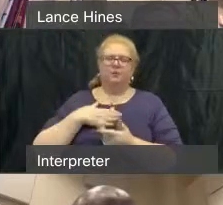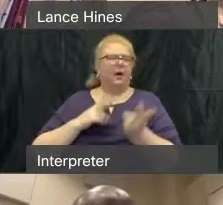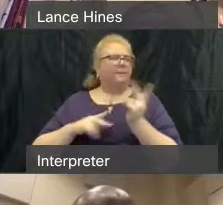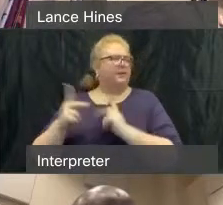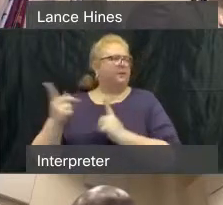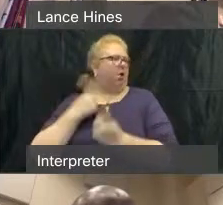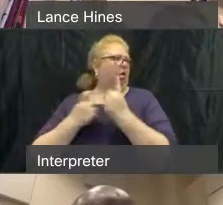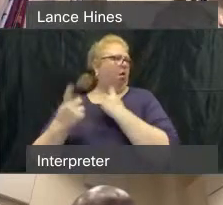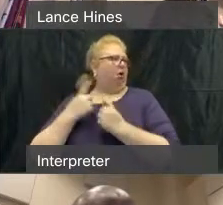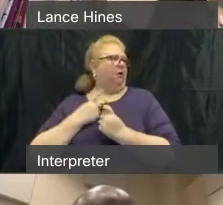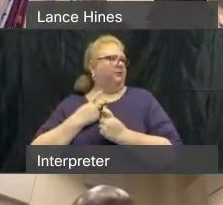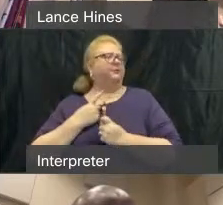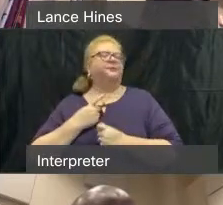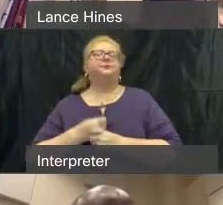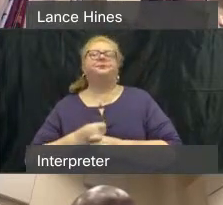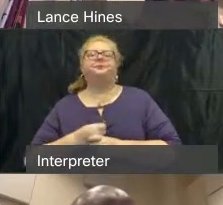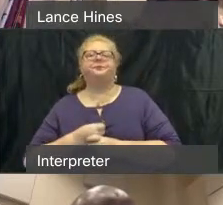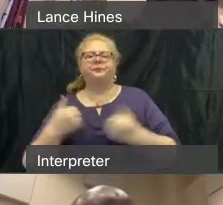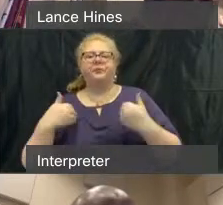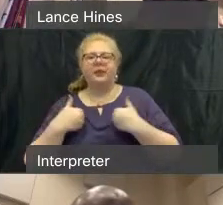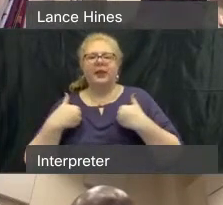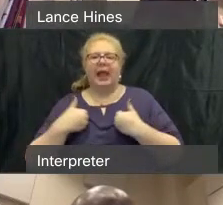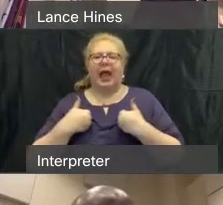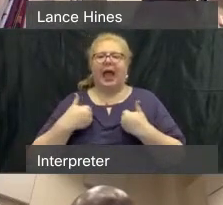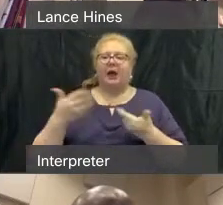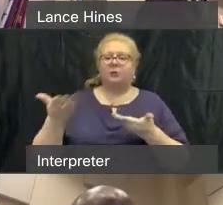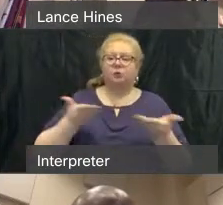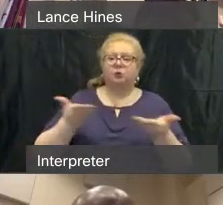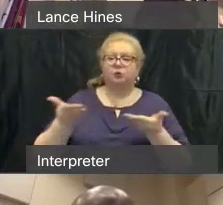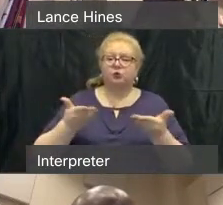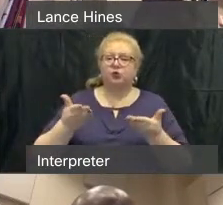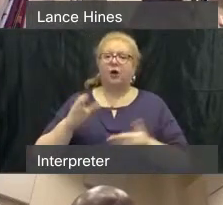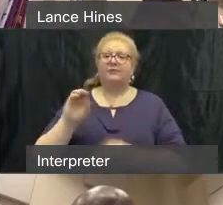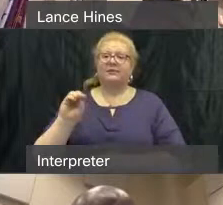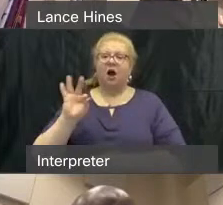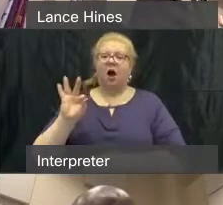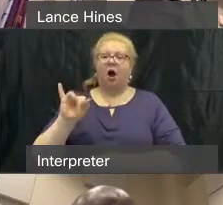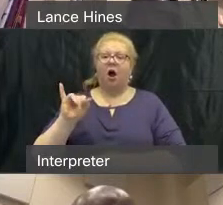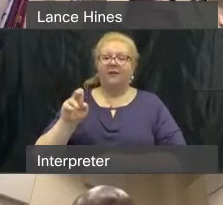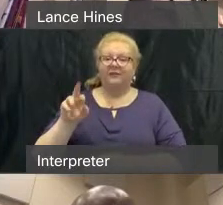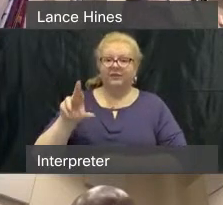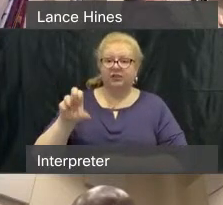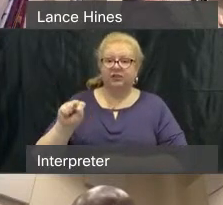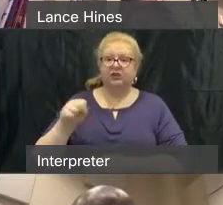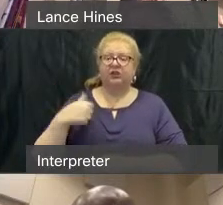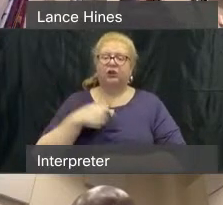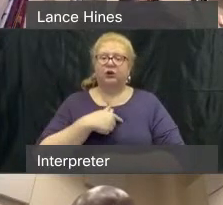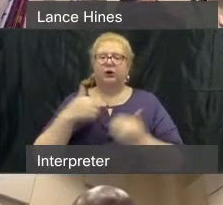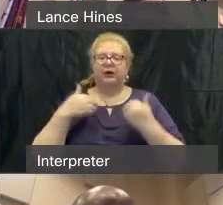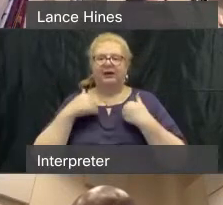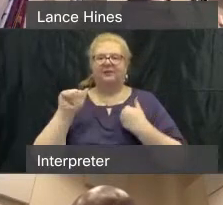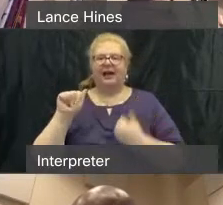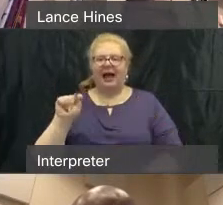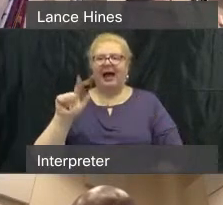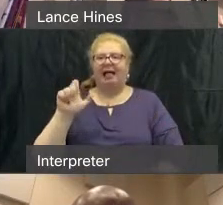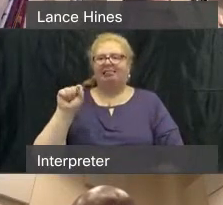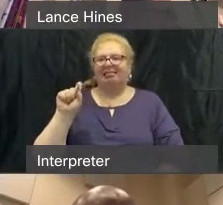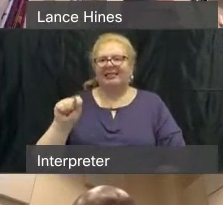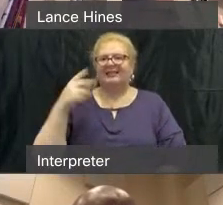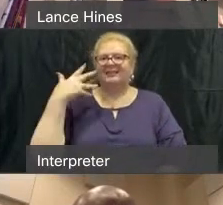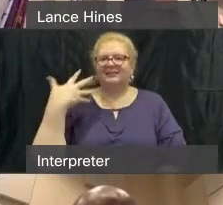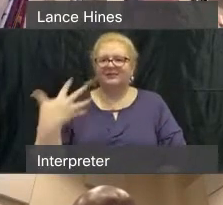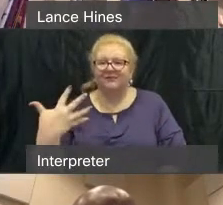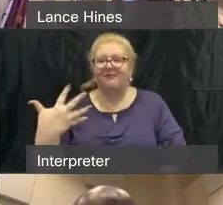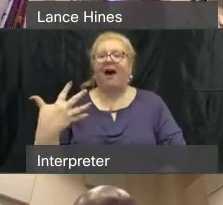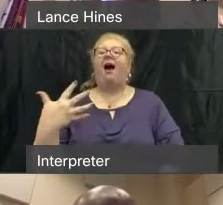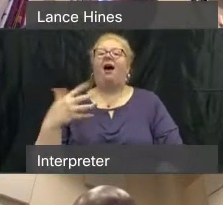and we refer to them as animal services officers, but there's about at least five that authorize, and that's